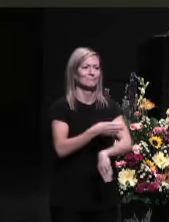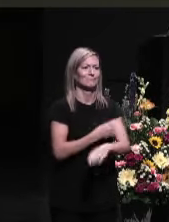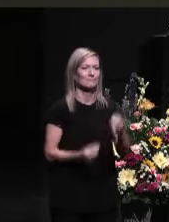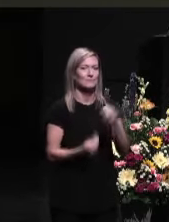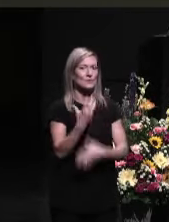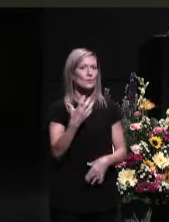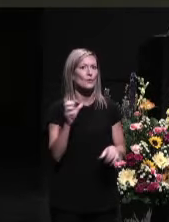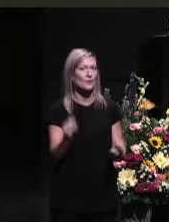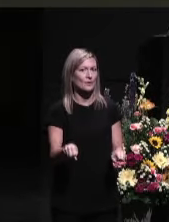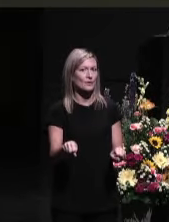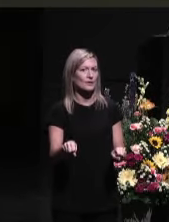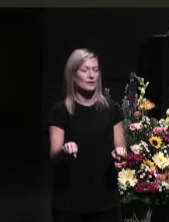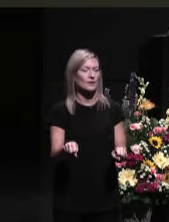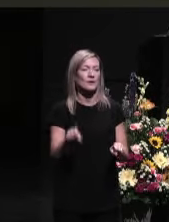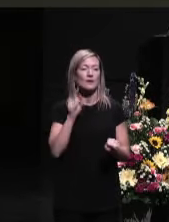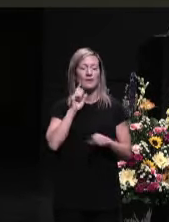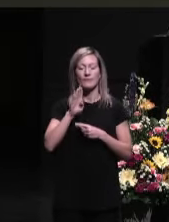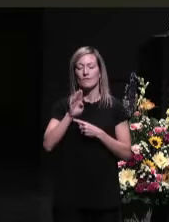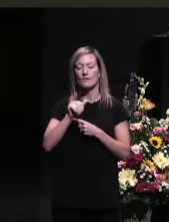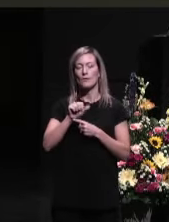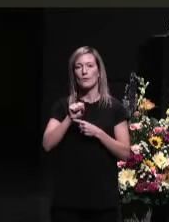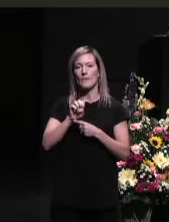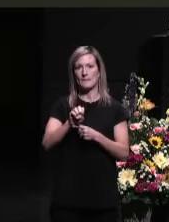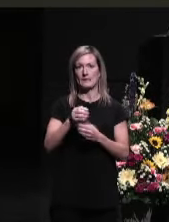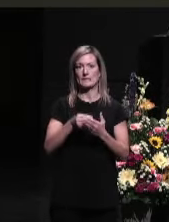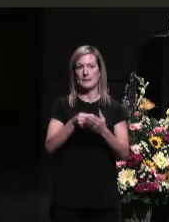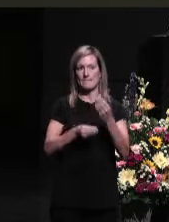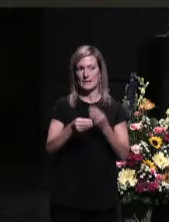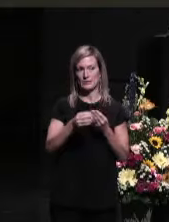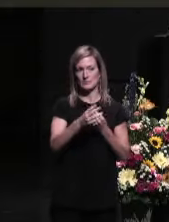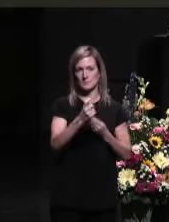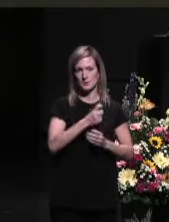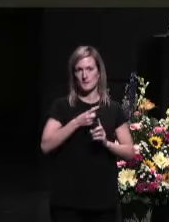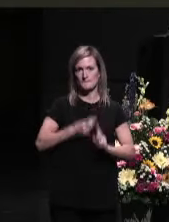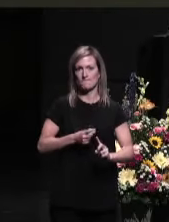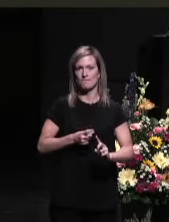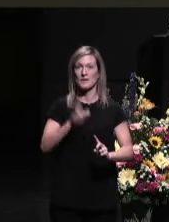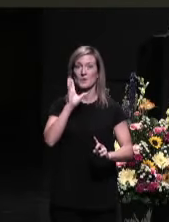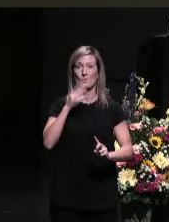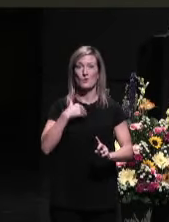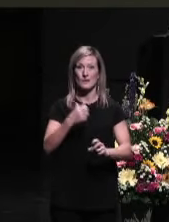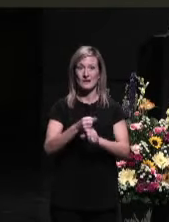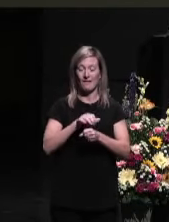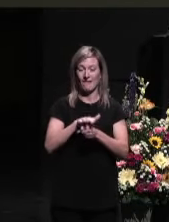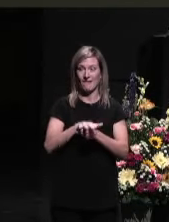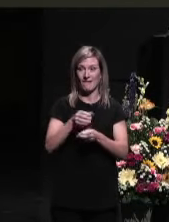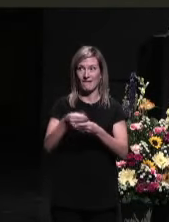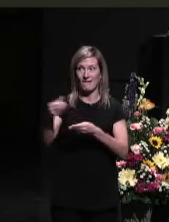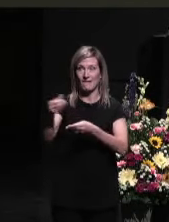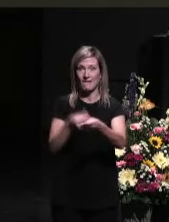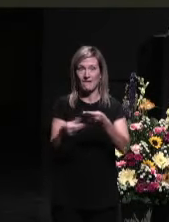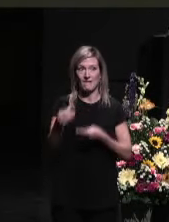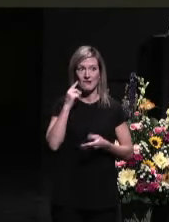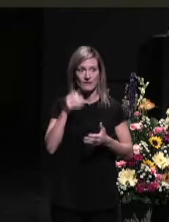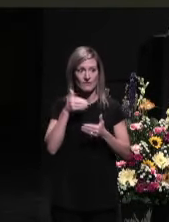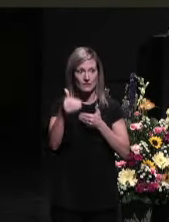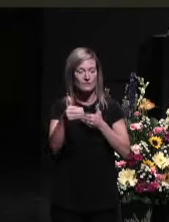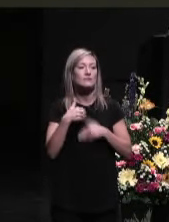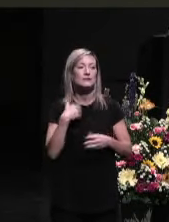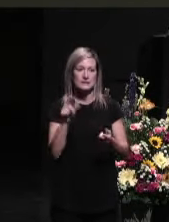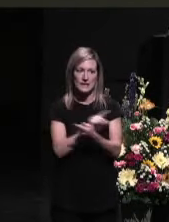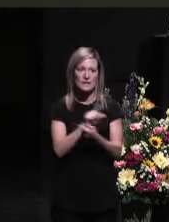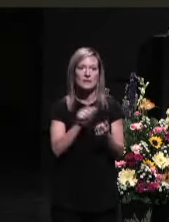ever. As far as the base budget, and I think really the core that you're getting at, is will we get the allocation? And I am telling you, I'm meeting with